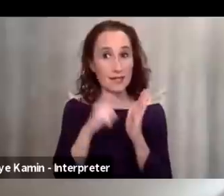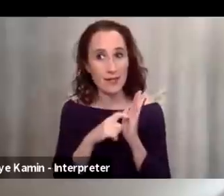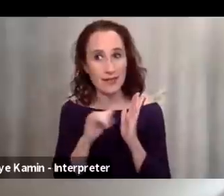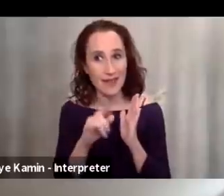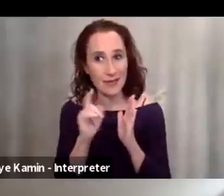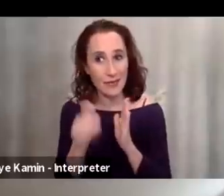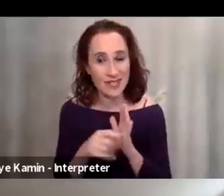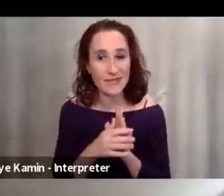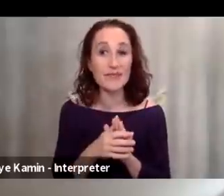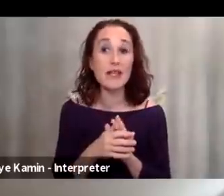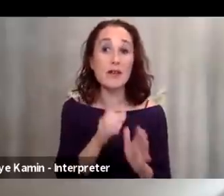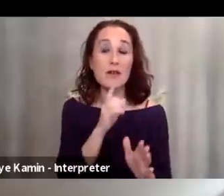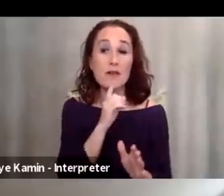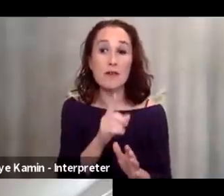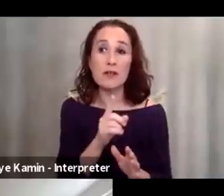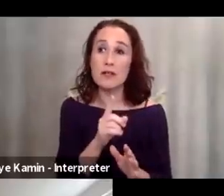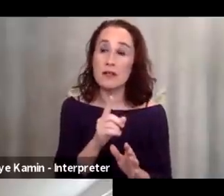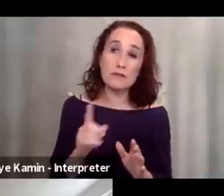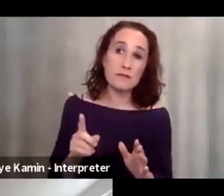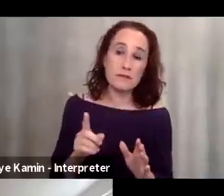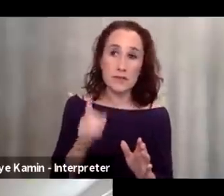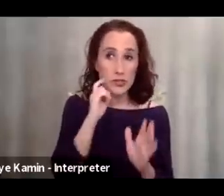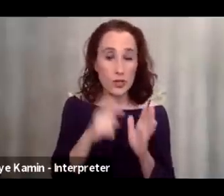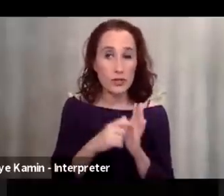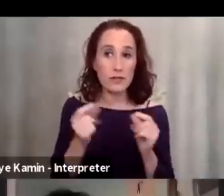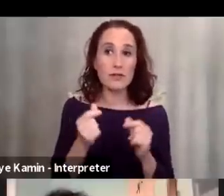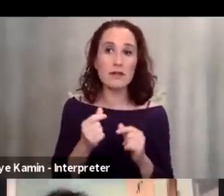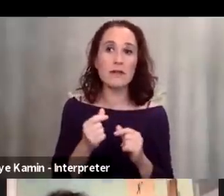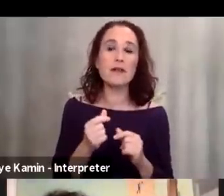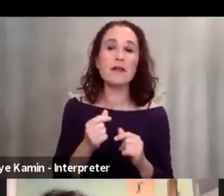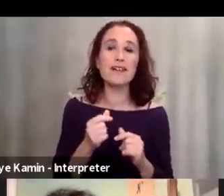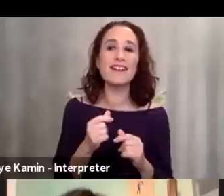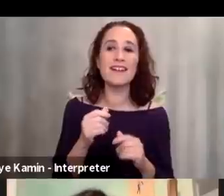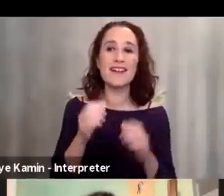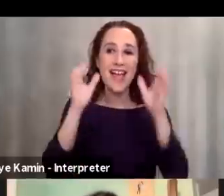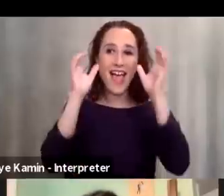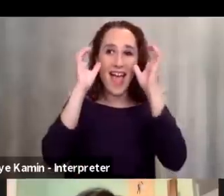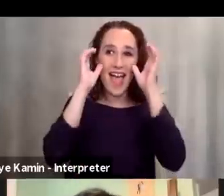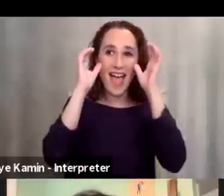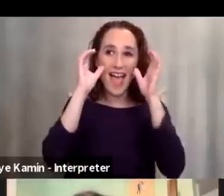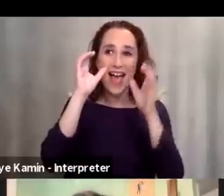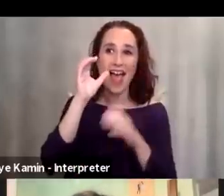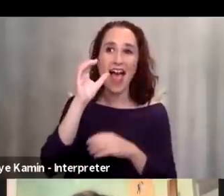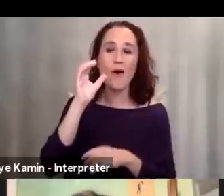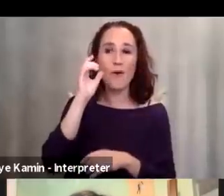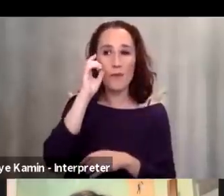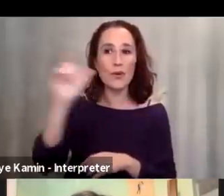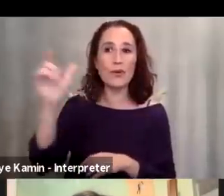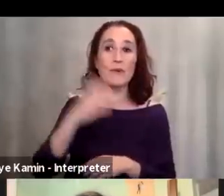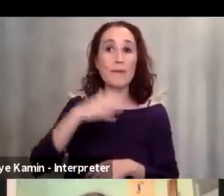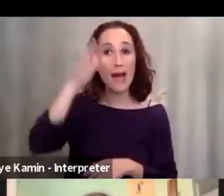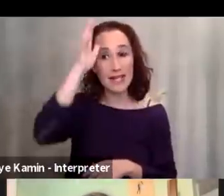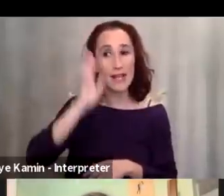really stood out first to me was actually a picture book, Owl Moon by Jane Yolen. My dad used to read that